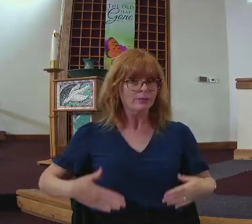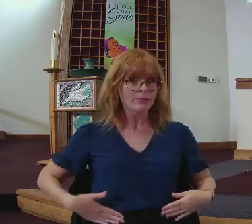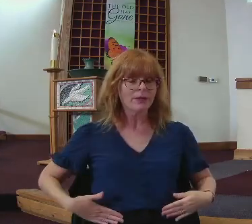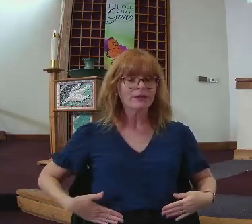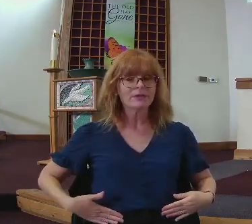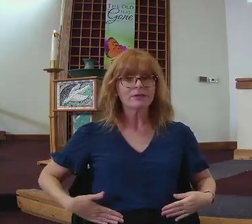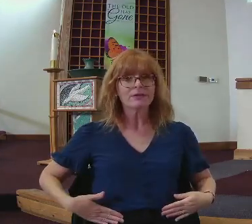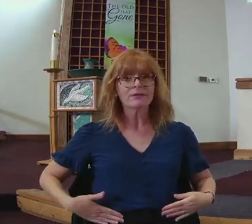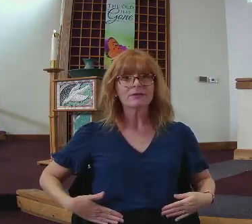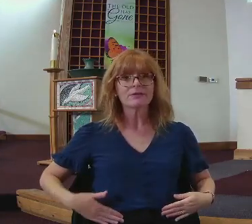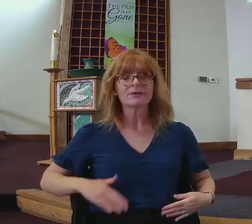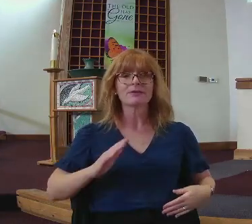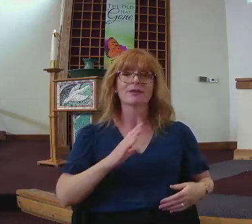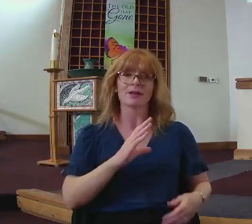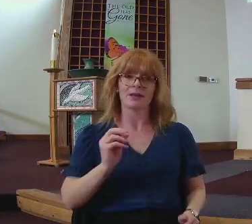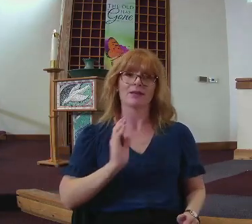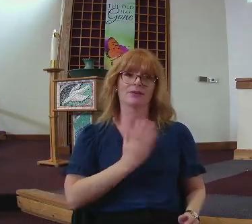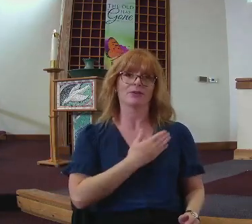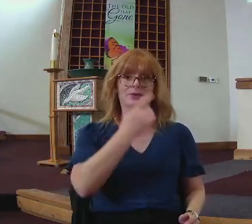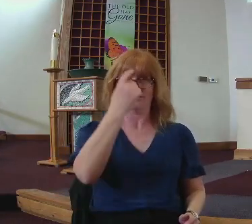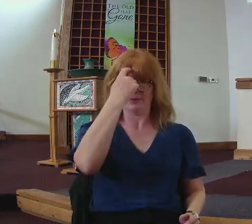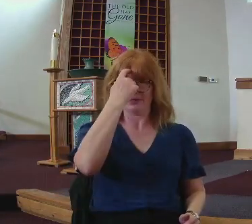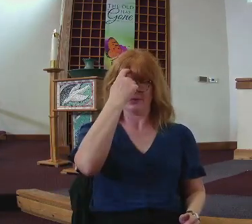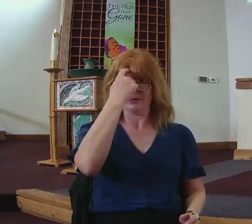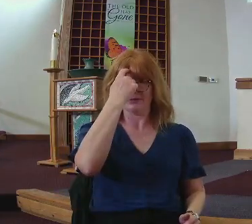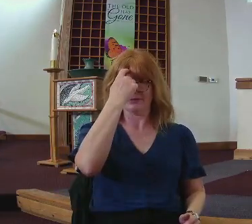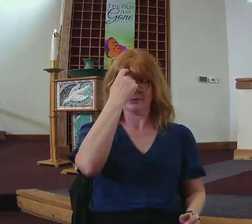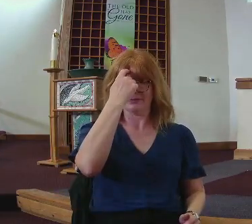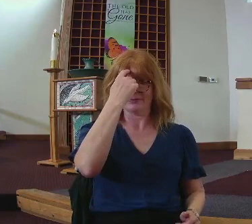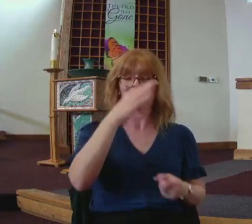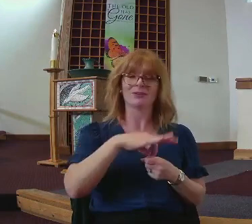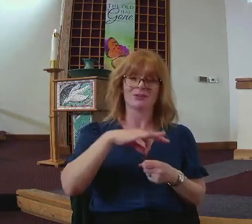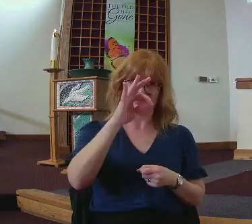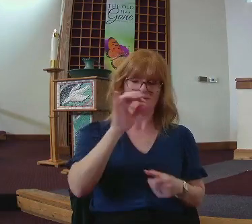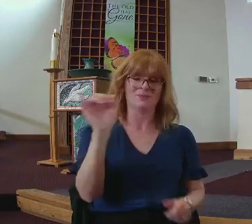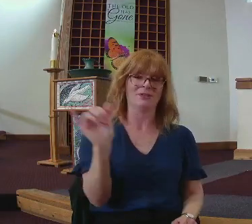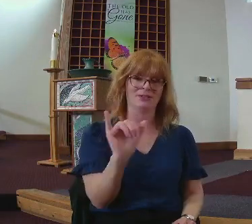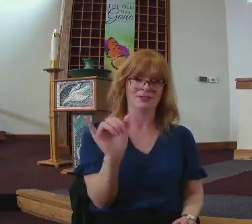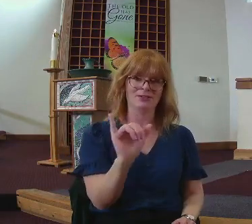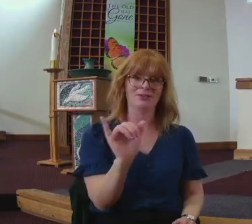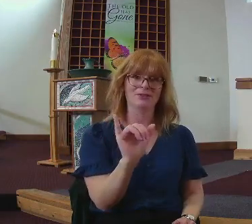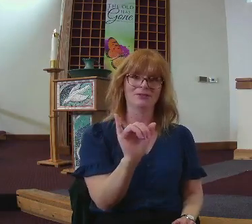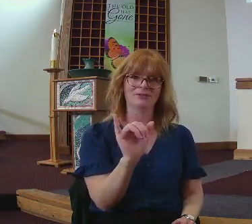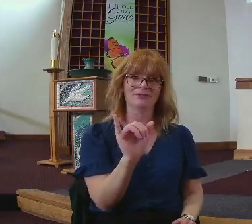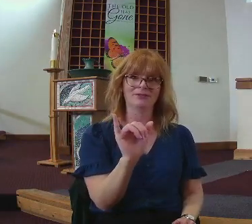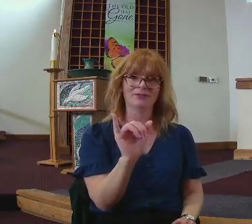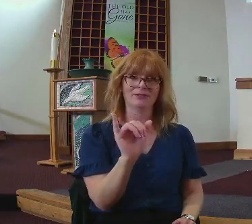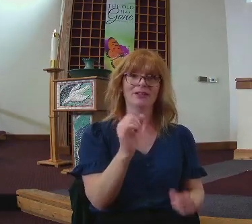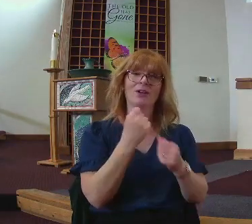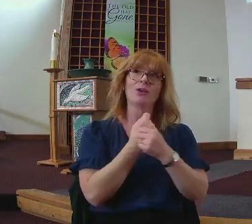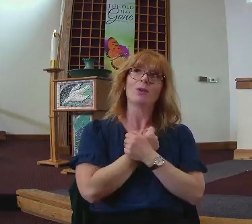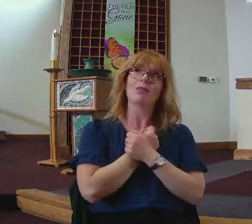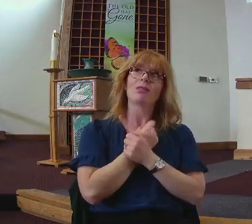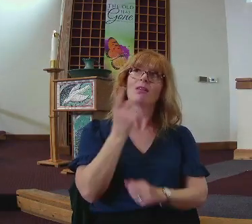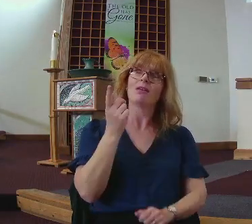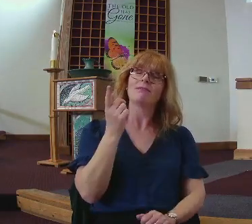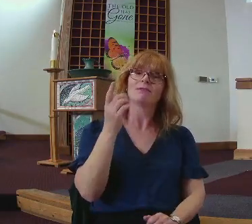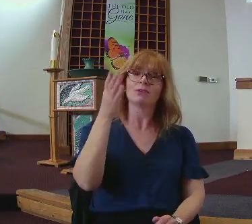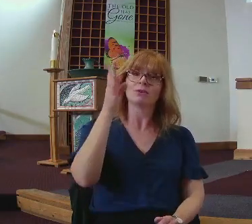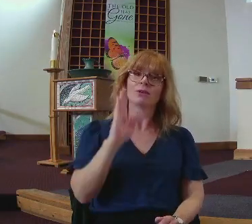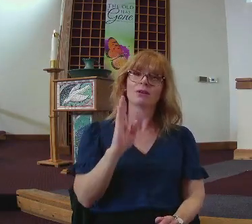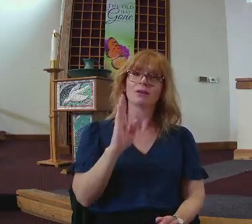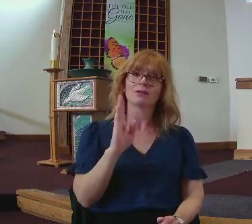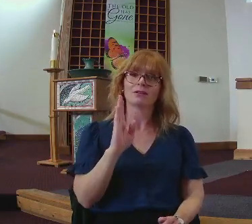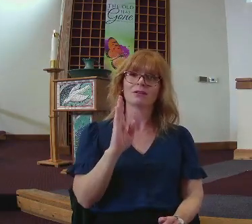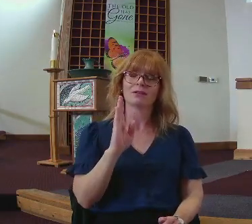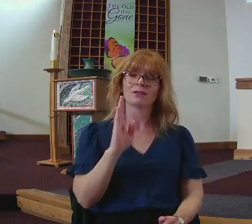To our bodies. And our minds. And our minds. And our spirits. And our spirits. We love you, God. We love